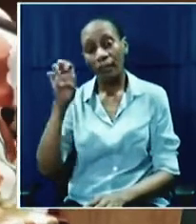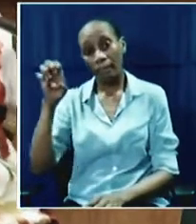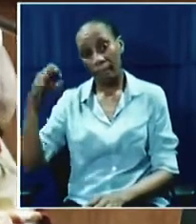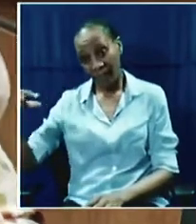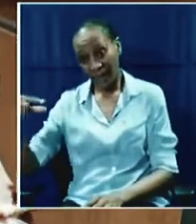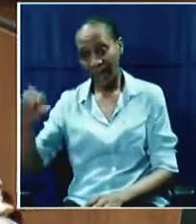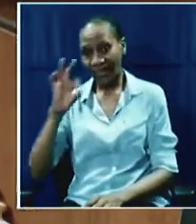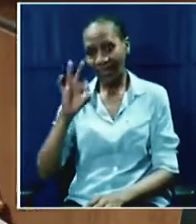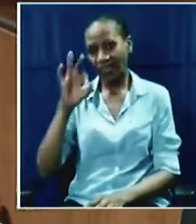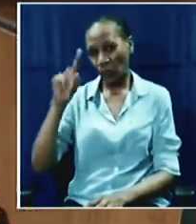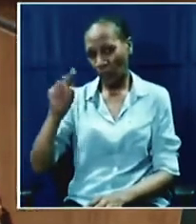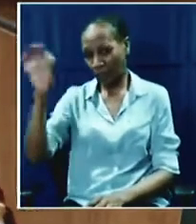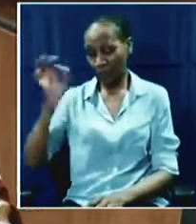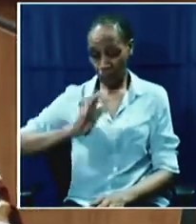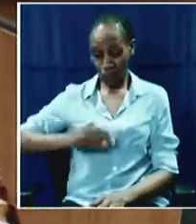of women,